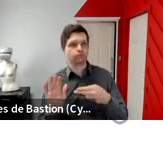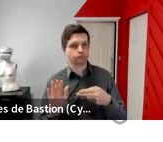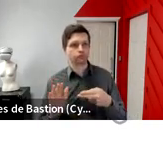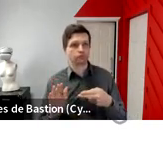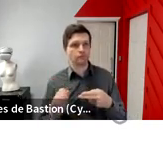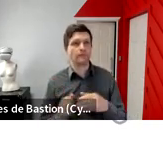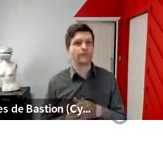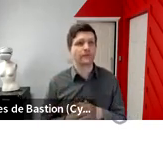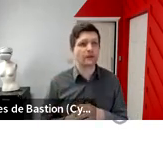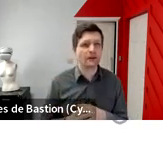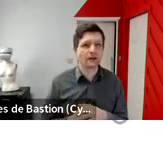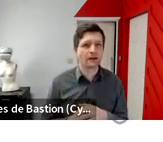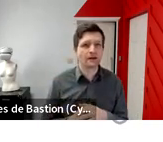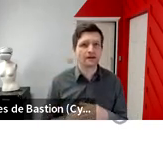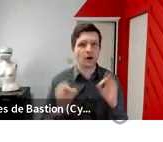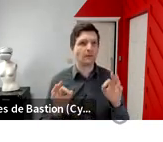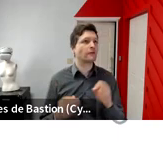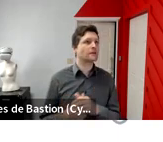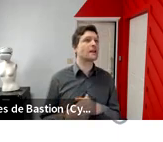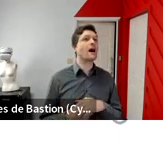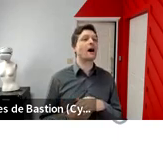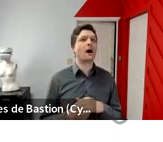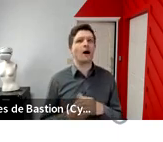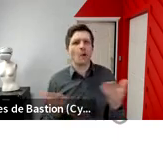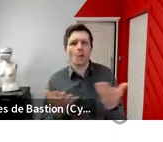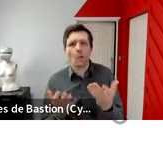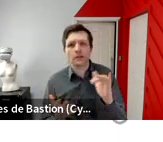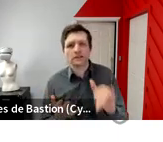So disability dongles, that's the label for the slide.